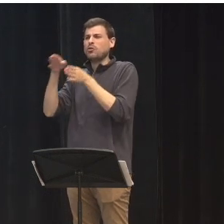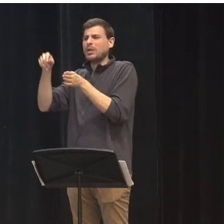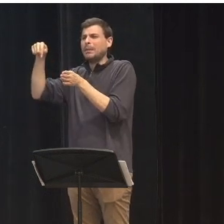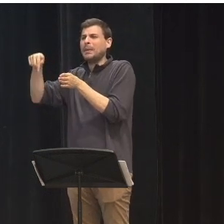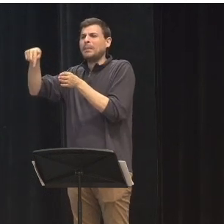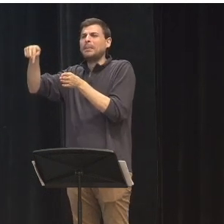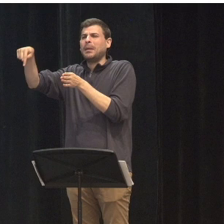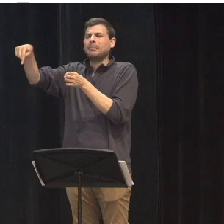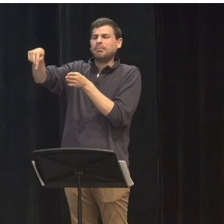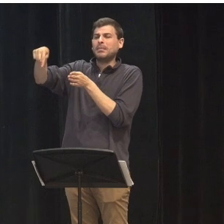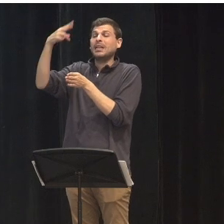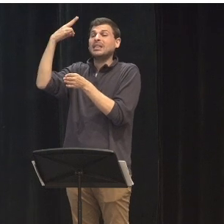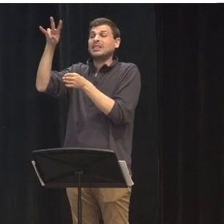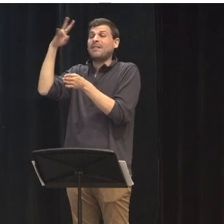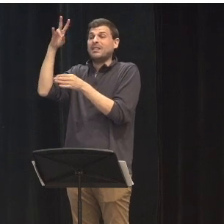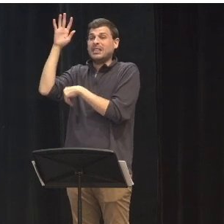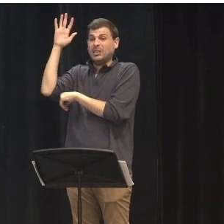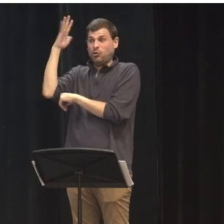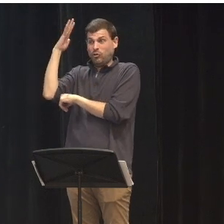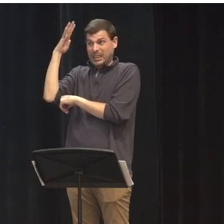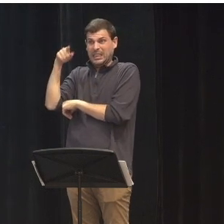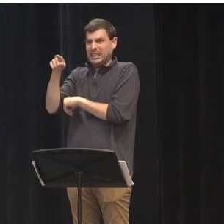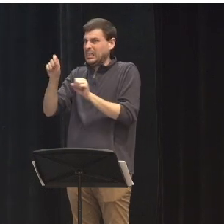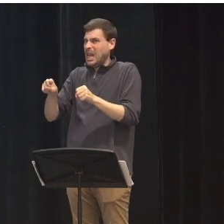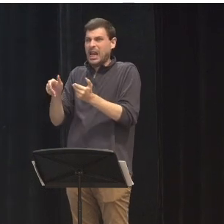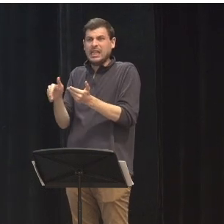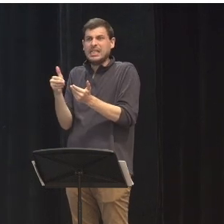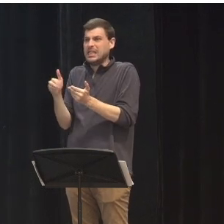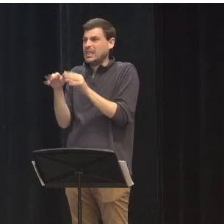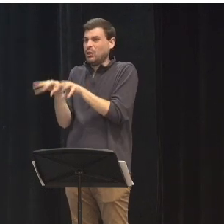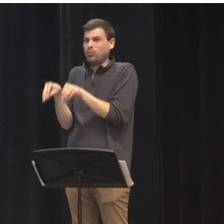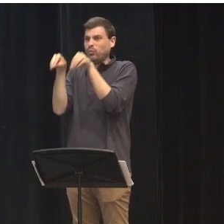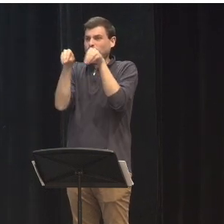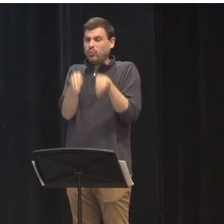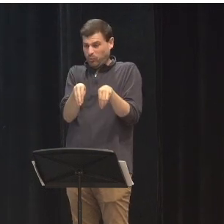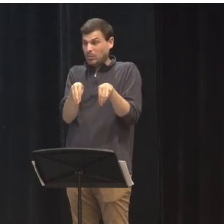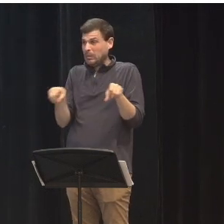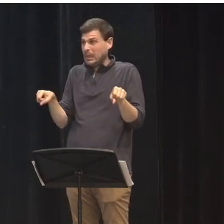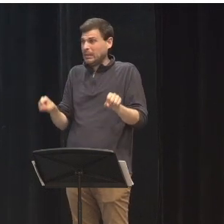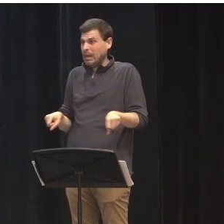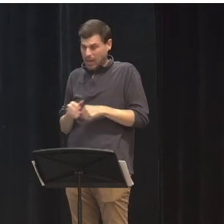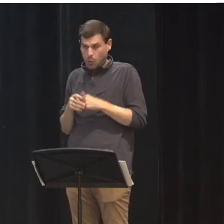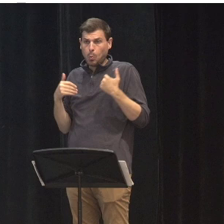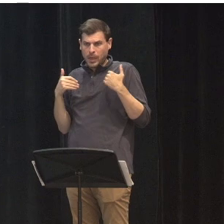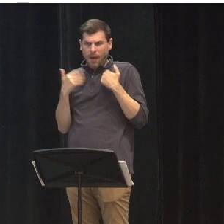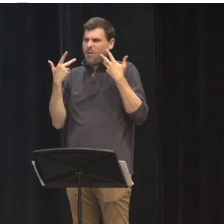17 have been identified as potential candidates for transplant. And there is a landscape